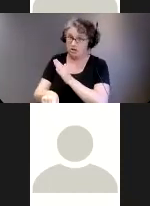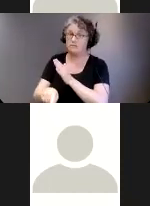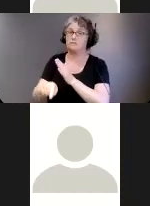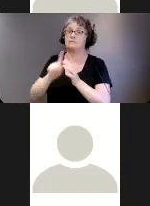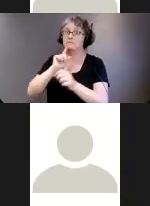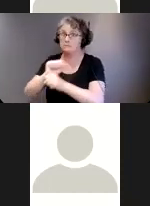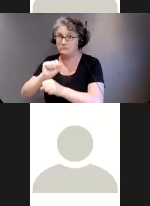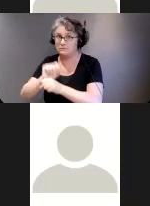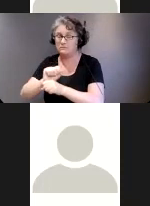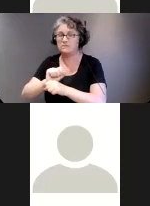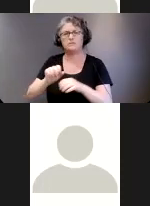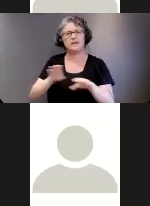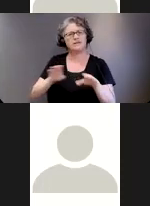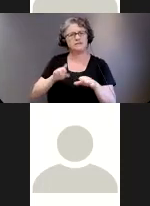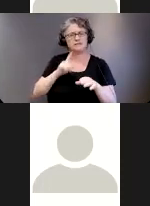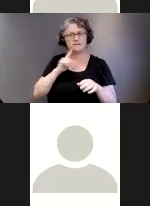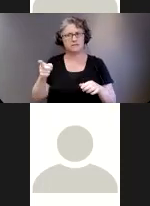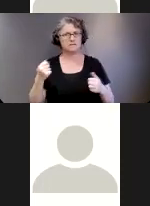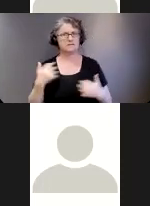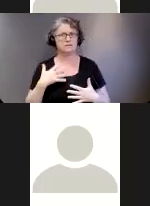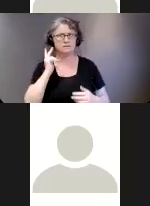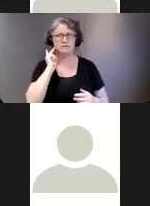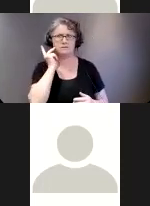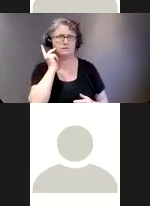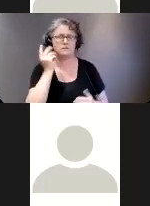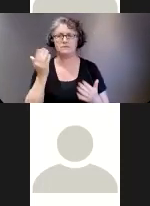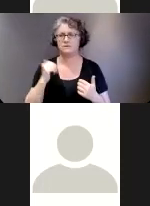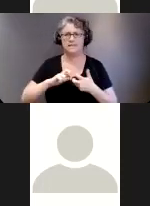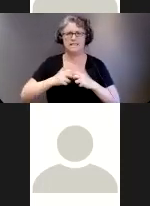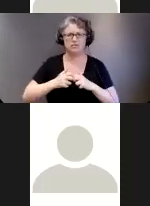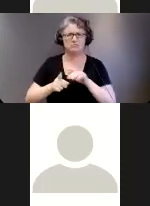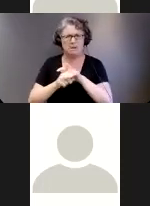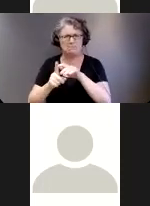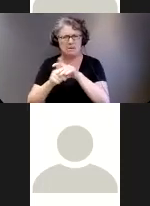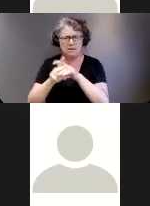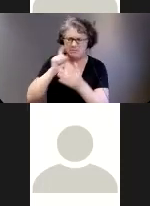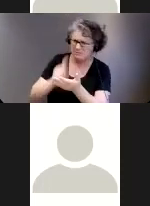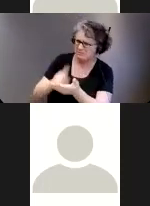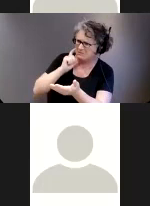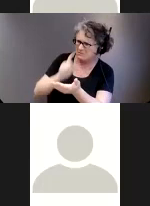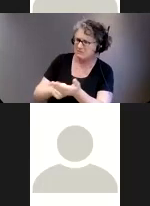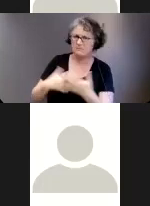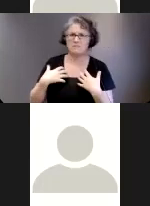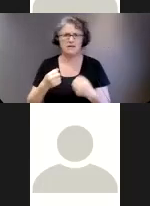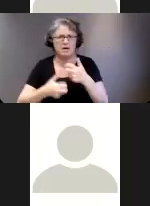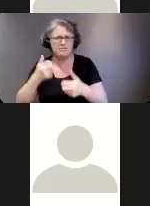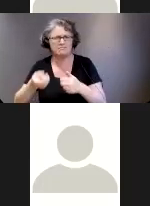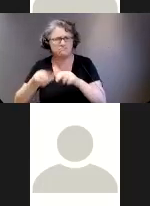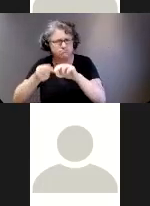particularly fearful, physical injuries, physical health problems, including increased chronic